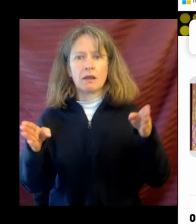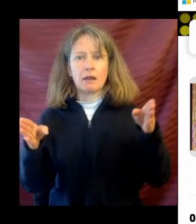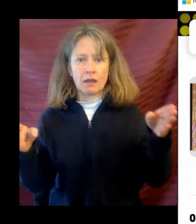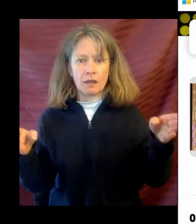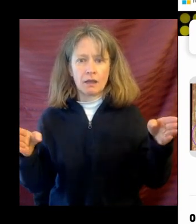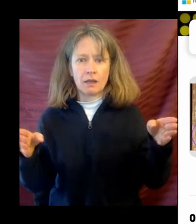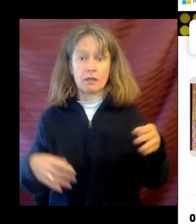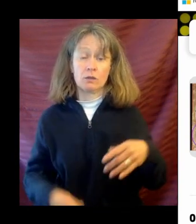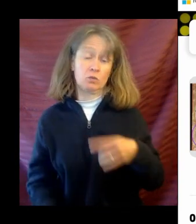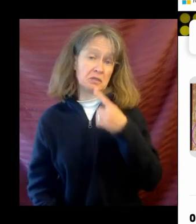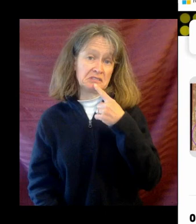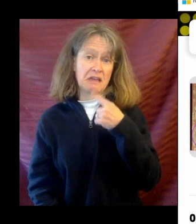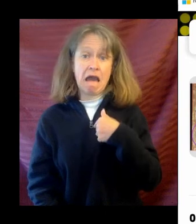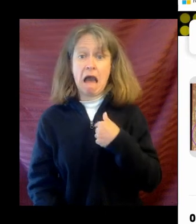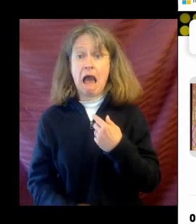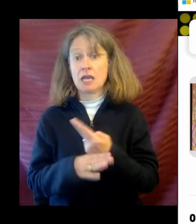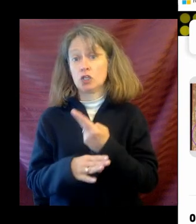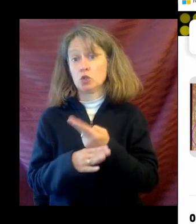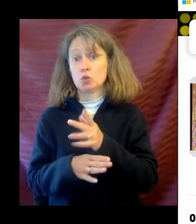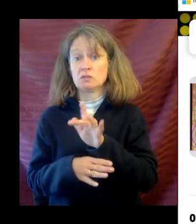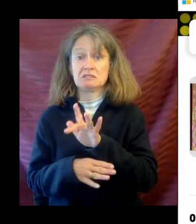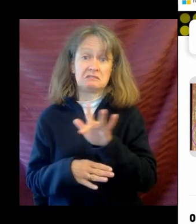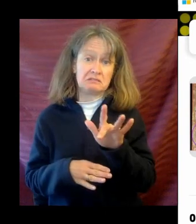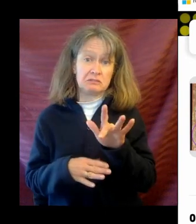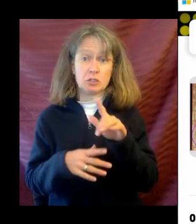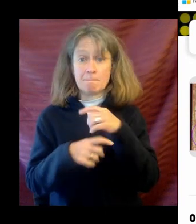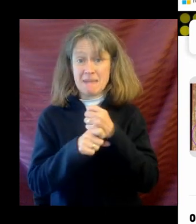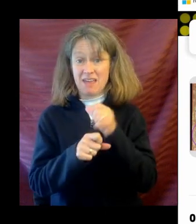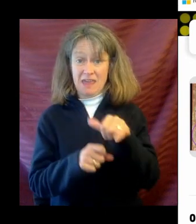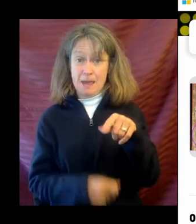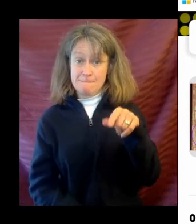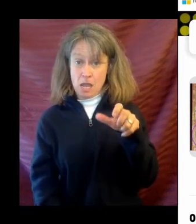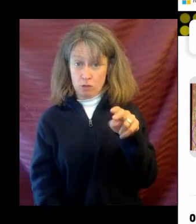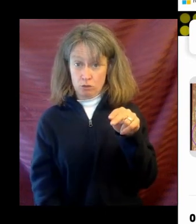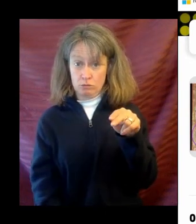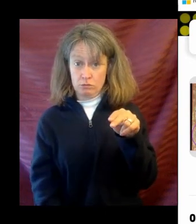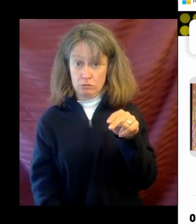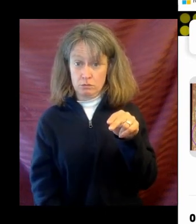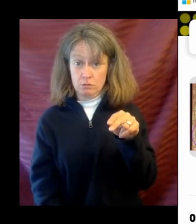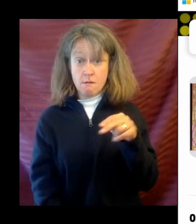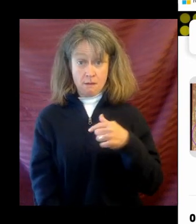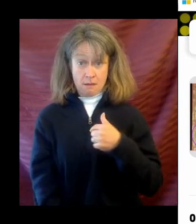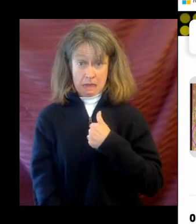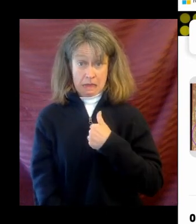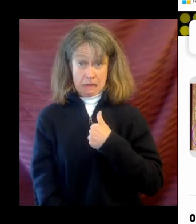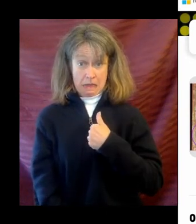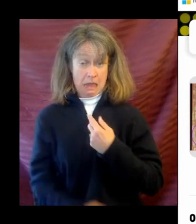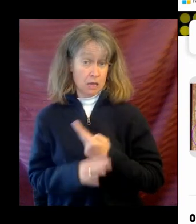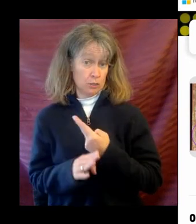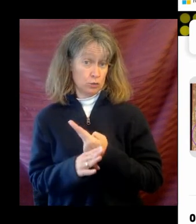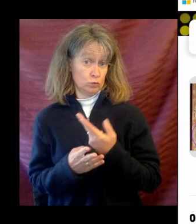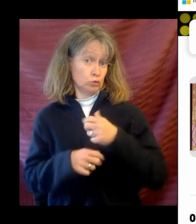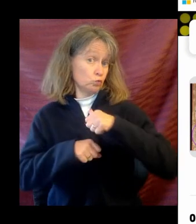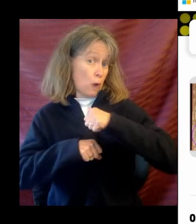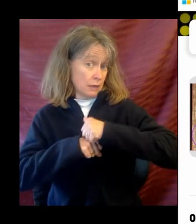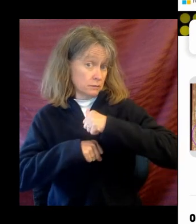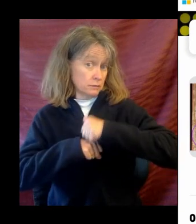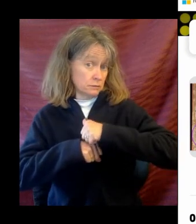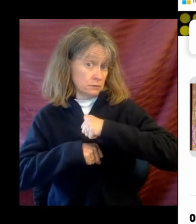I used to make this pattern. Personally, I used rocks to make my